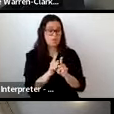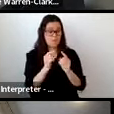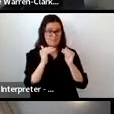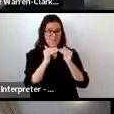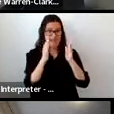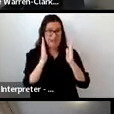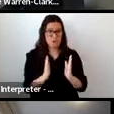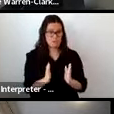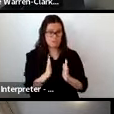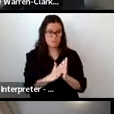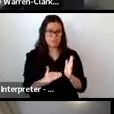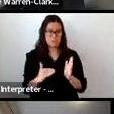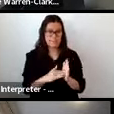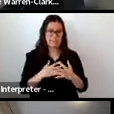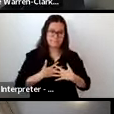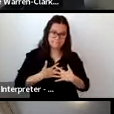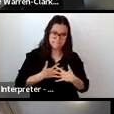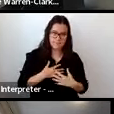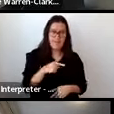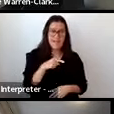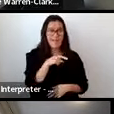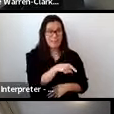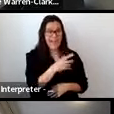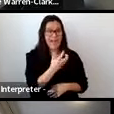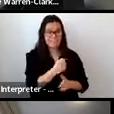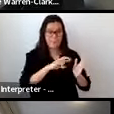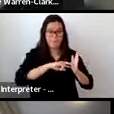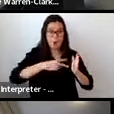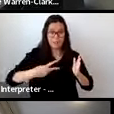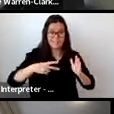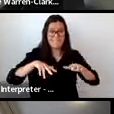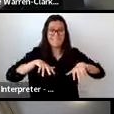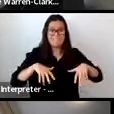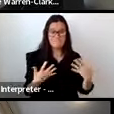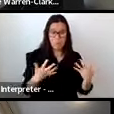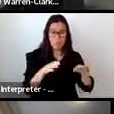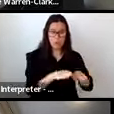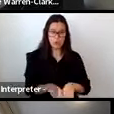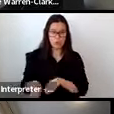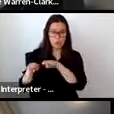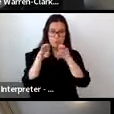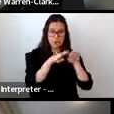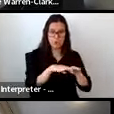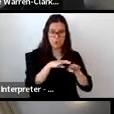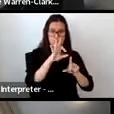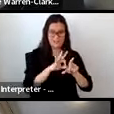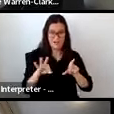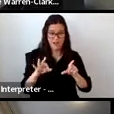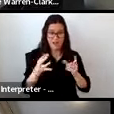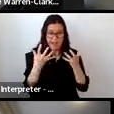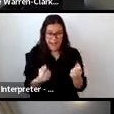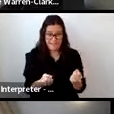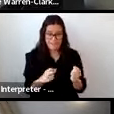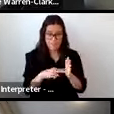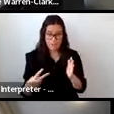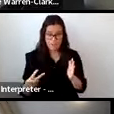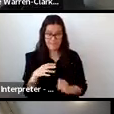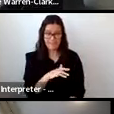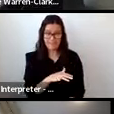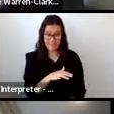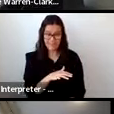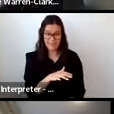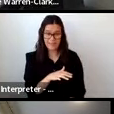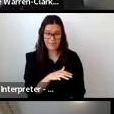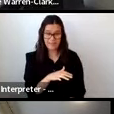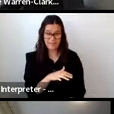the policy to have universally designed homes. but for all their intents and